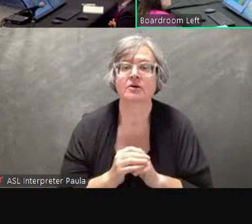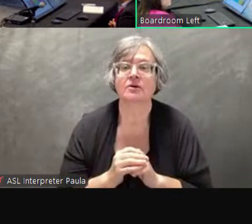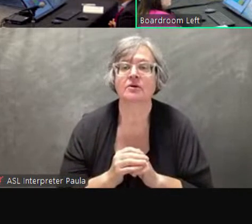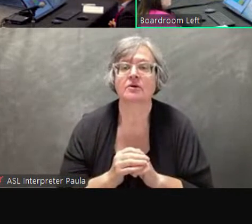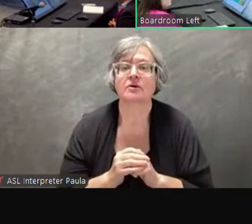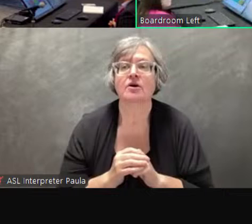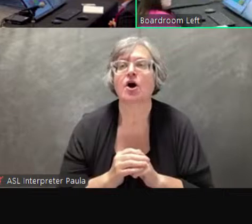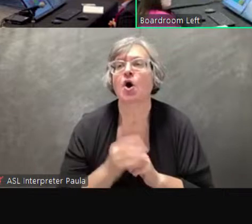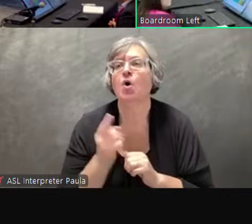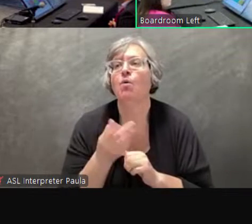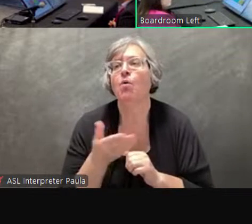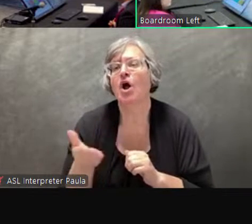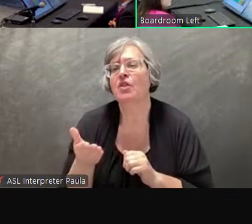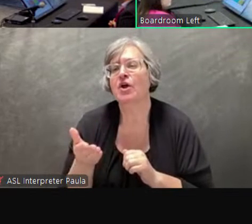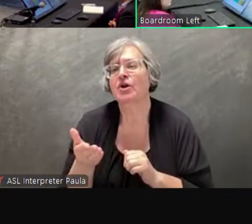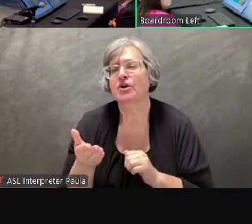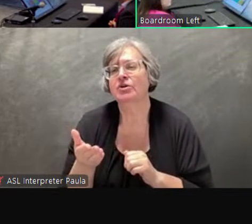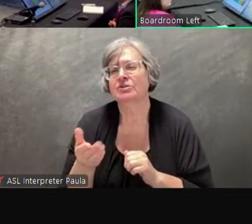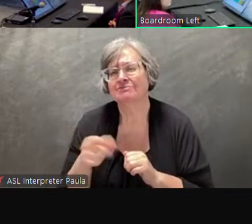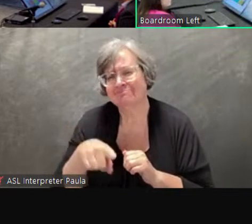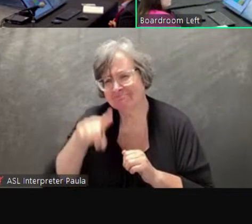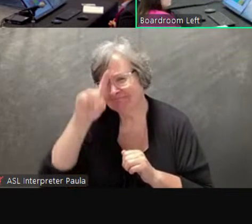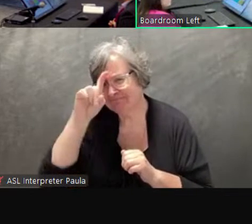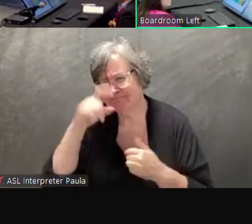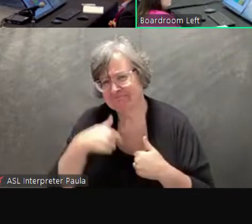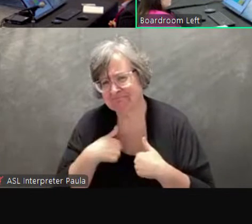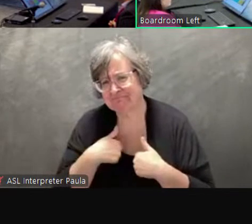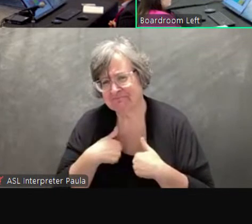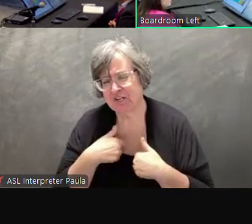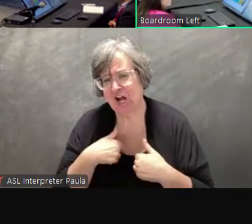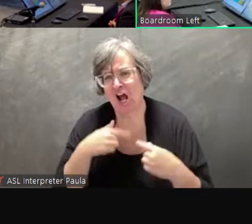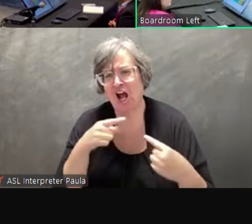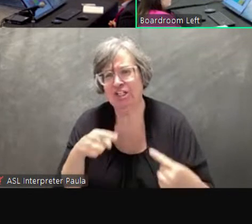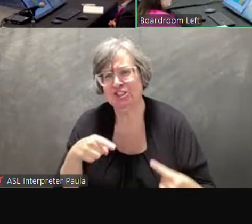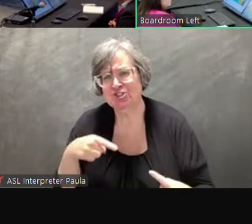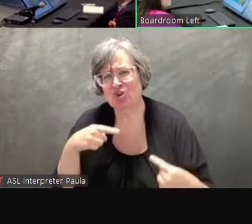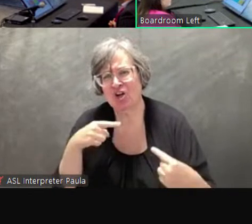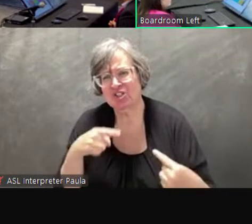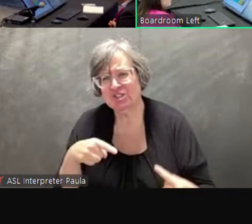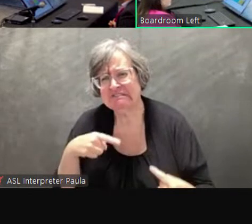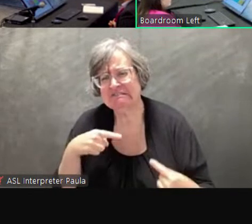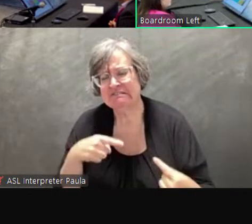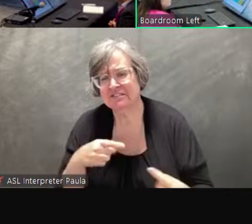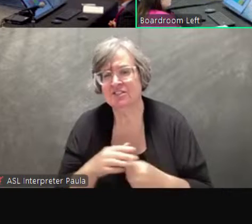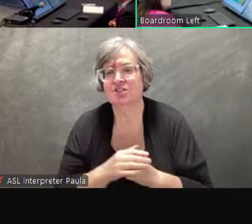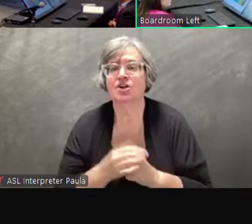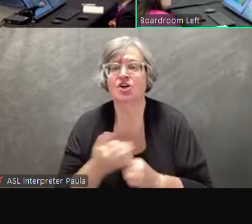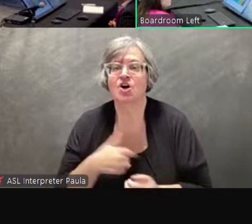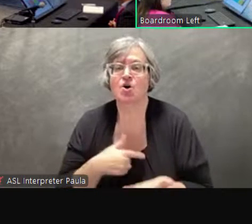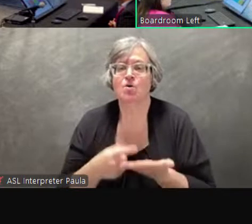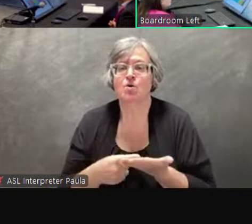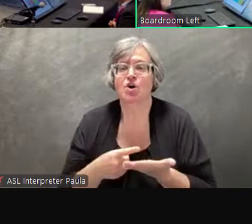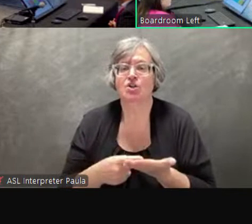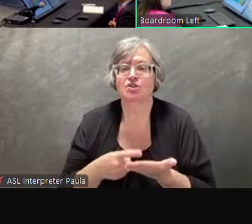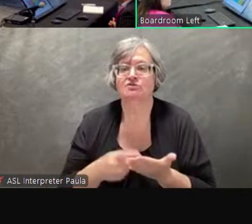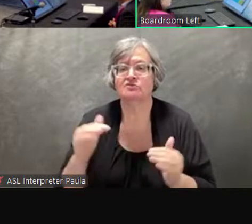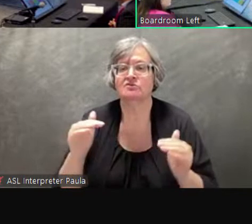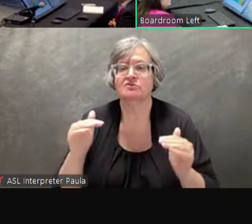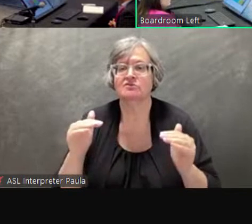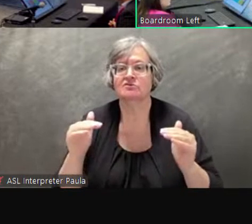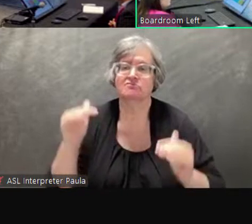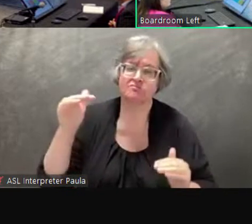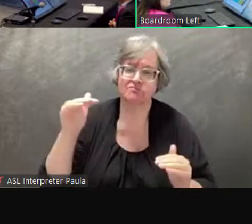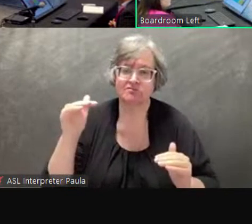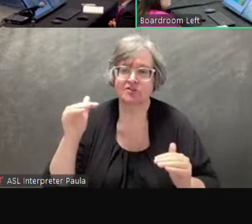One of the things that has puzzled me, and I struggle with this, we talked about the inequity of